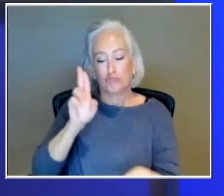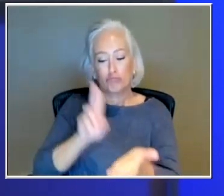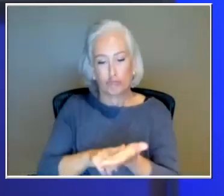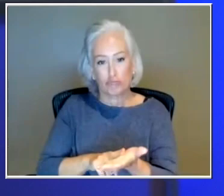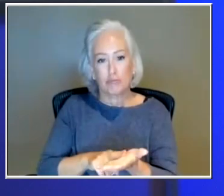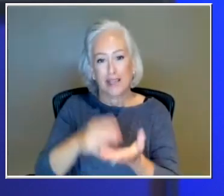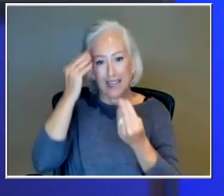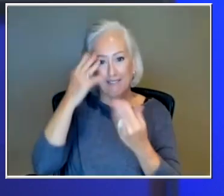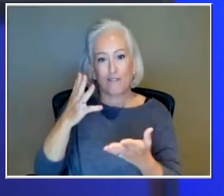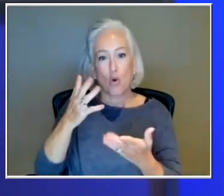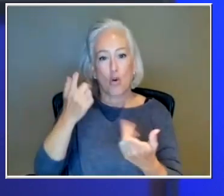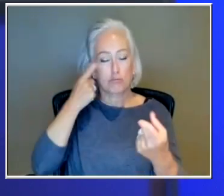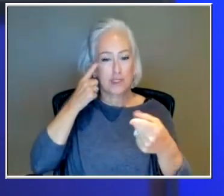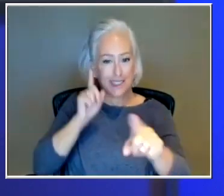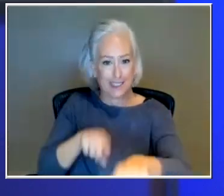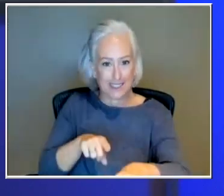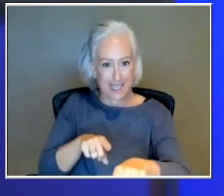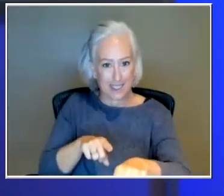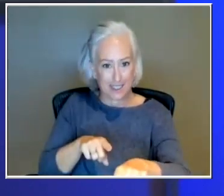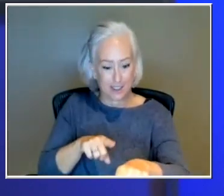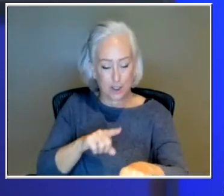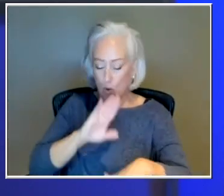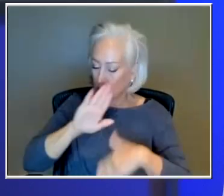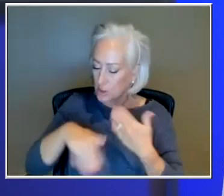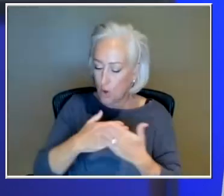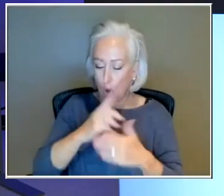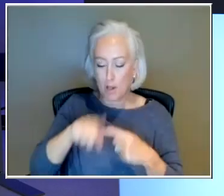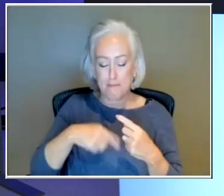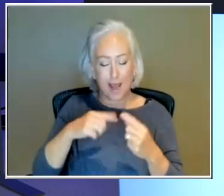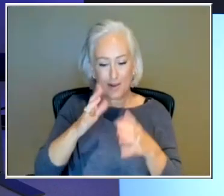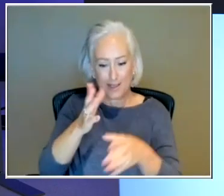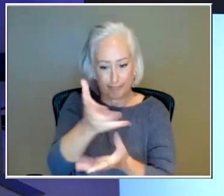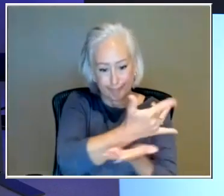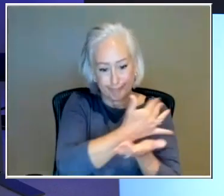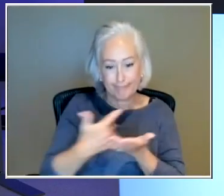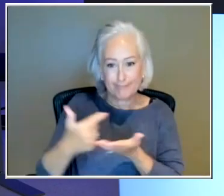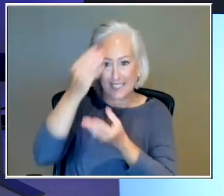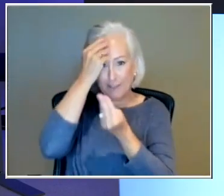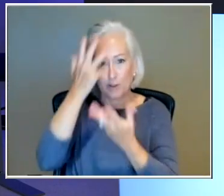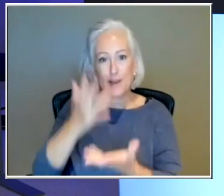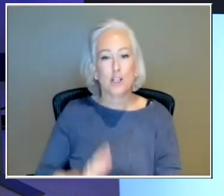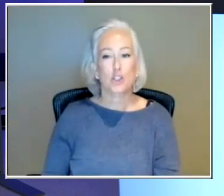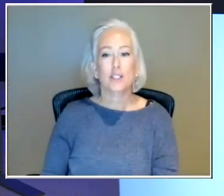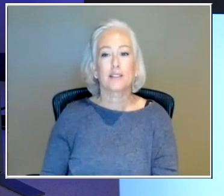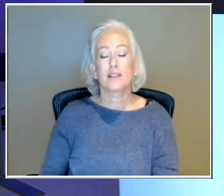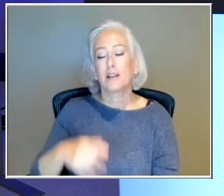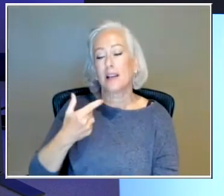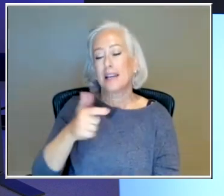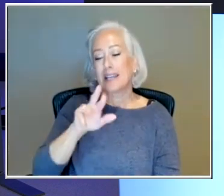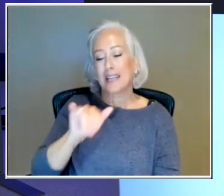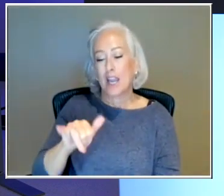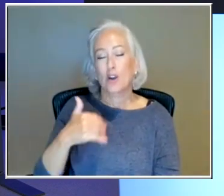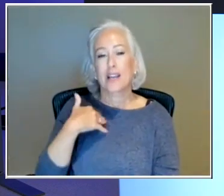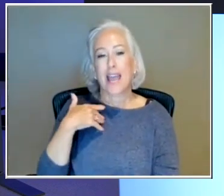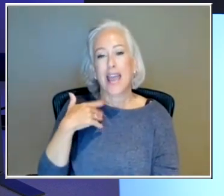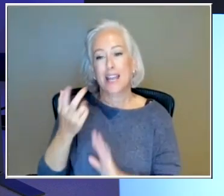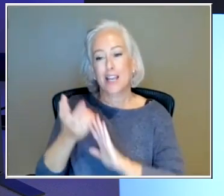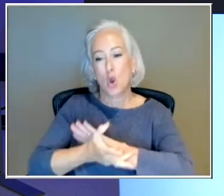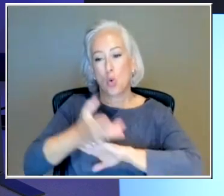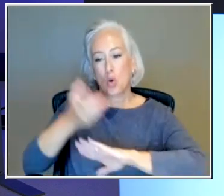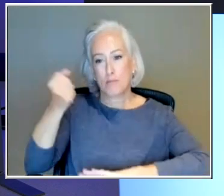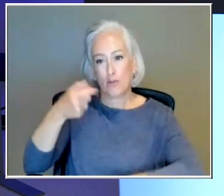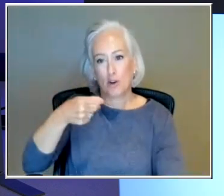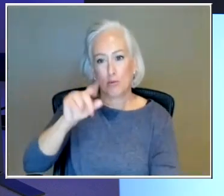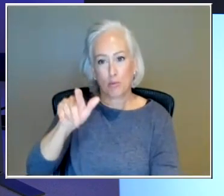all about information dissemination. That's what has to happen. So Gary ended up having his prostate removed, and no prostate means that your PSA level is